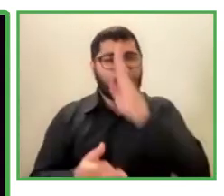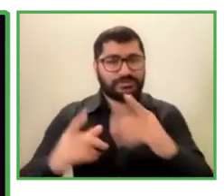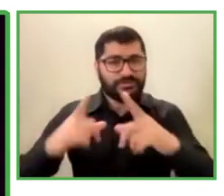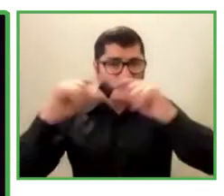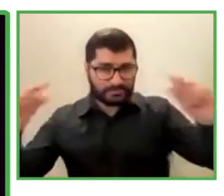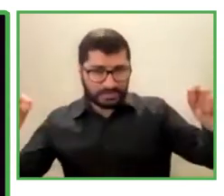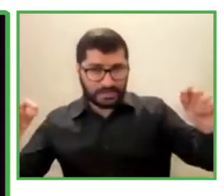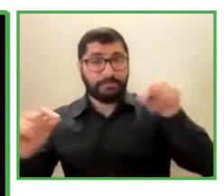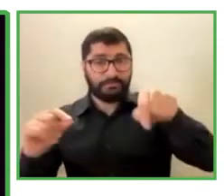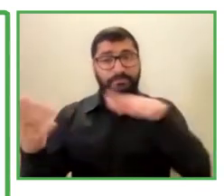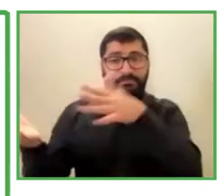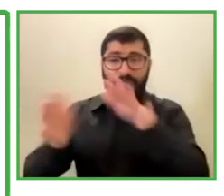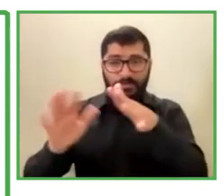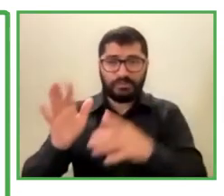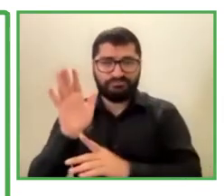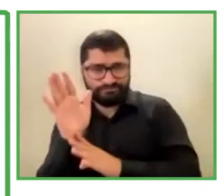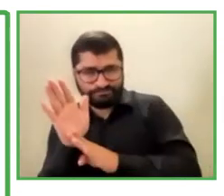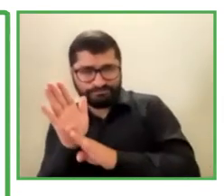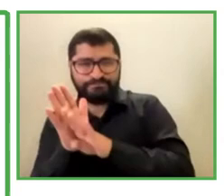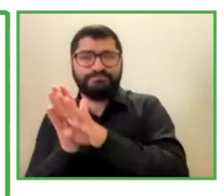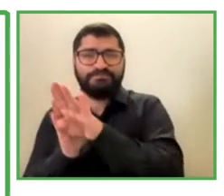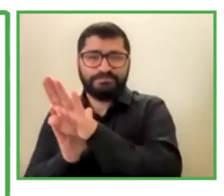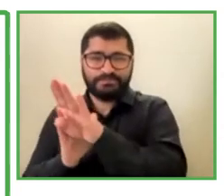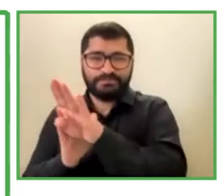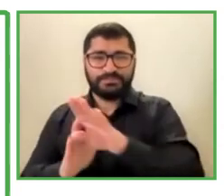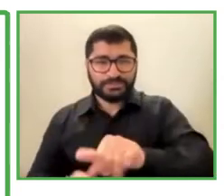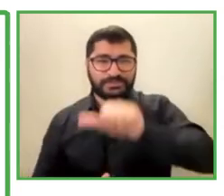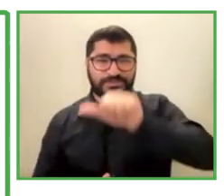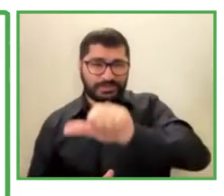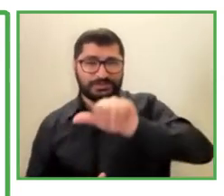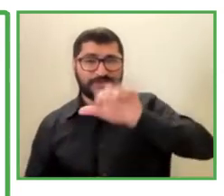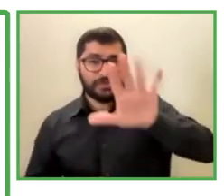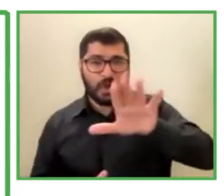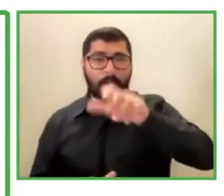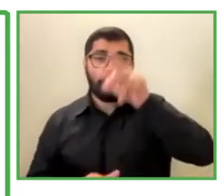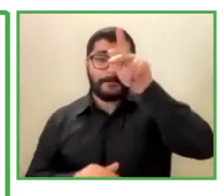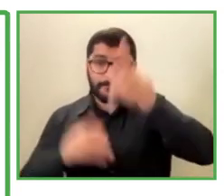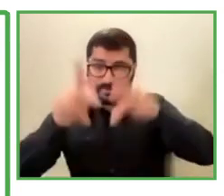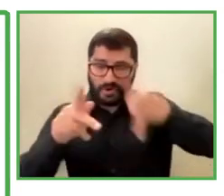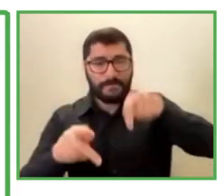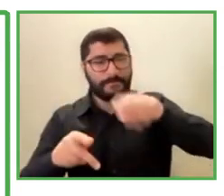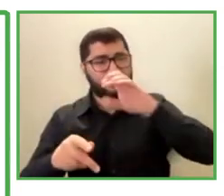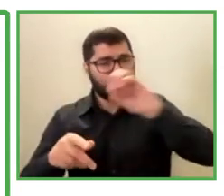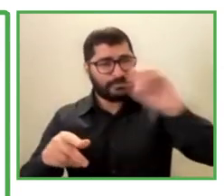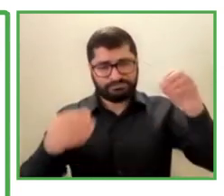of 65,000 candidates with disabilities.